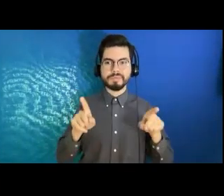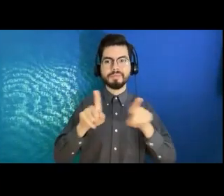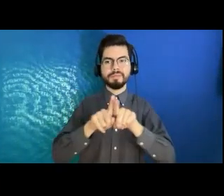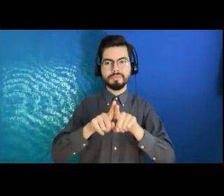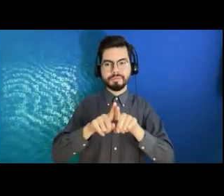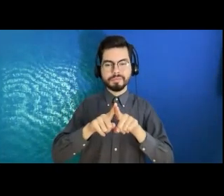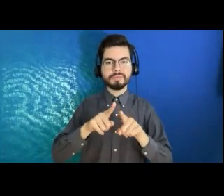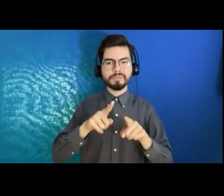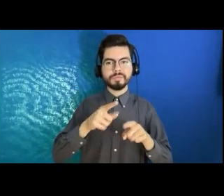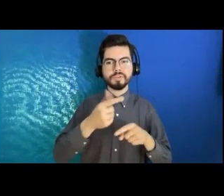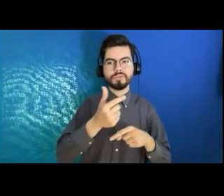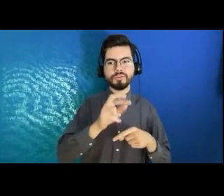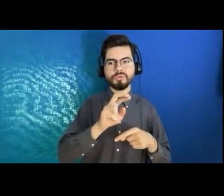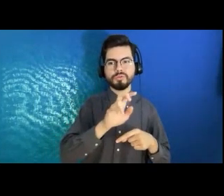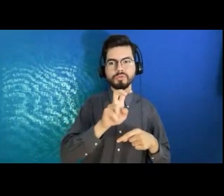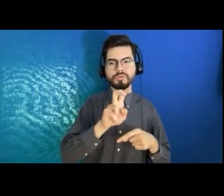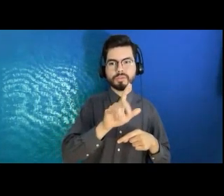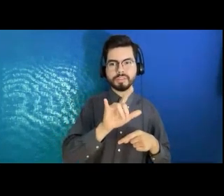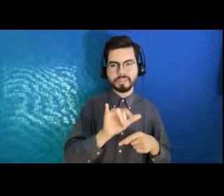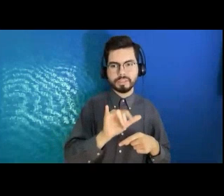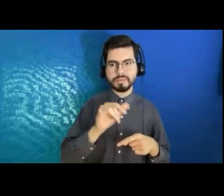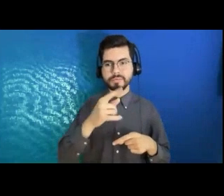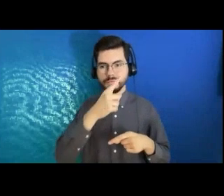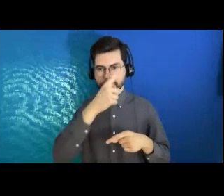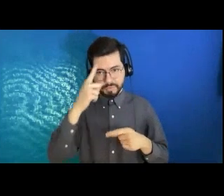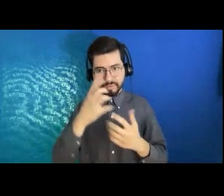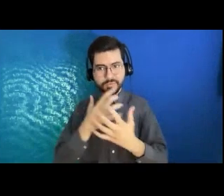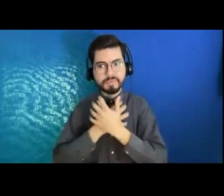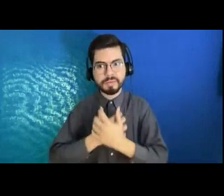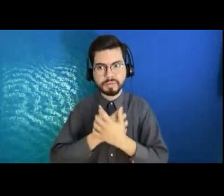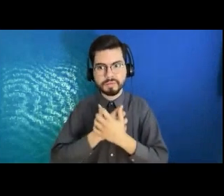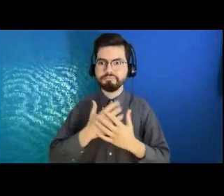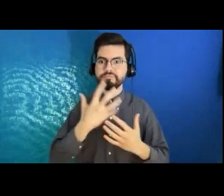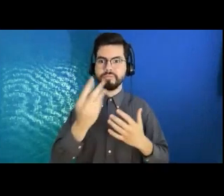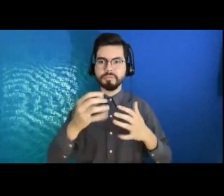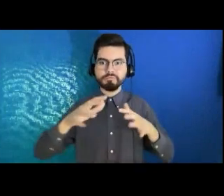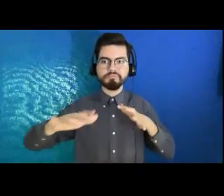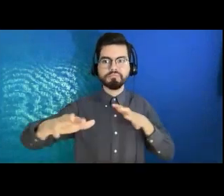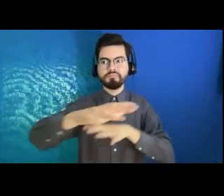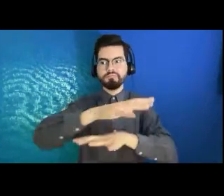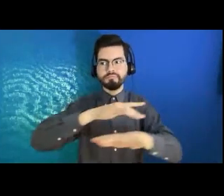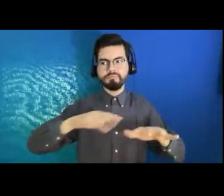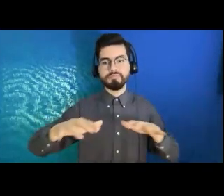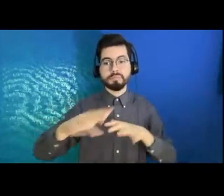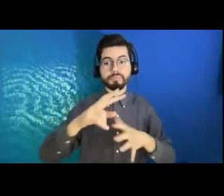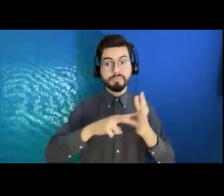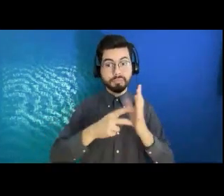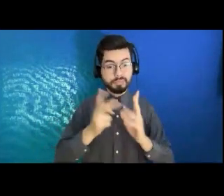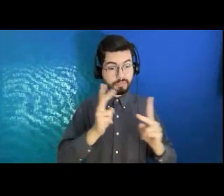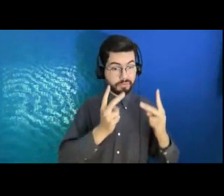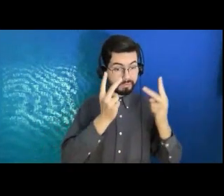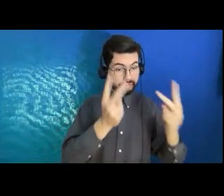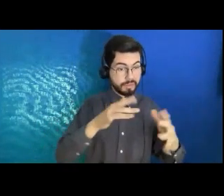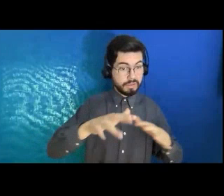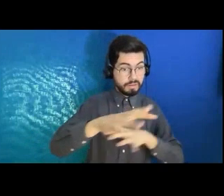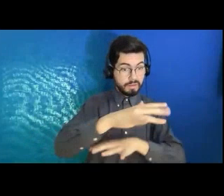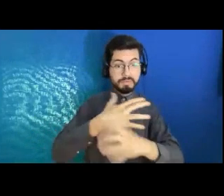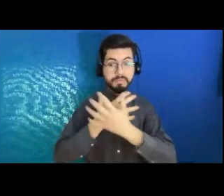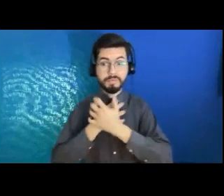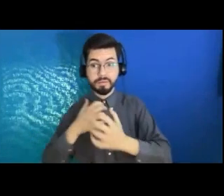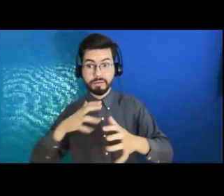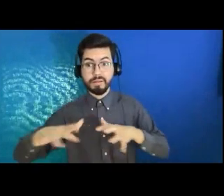grizzly and black, are out of their dens and active on the landscape. So there's a lot of overlap between visitation and bear activity. During